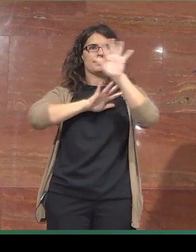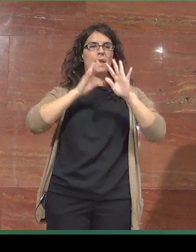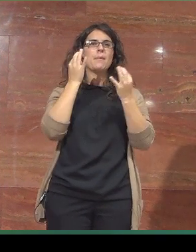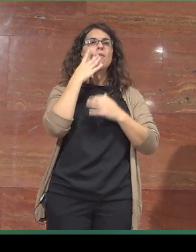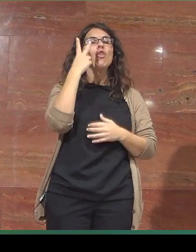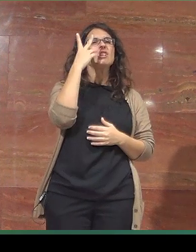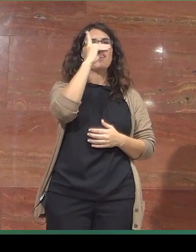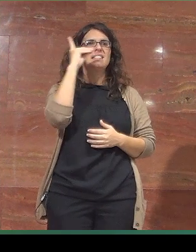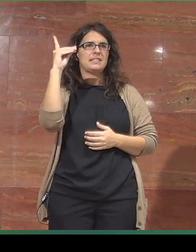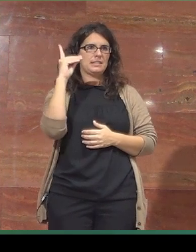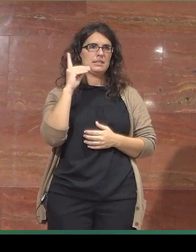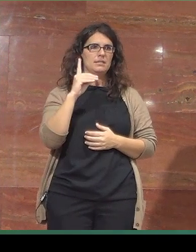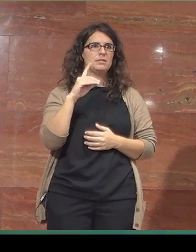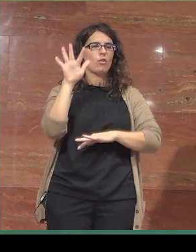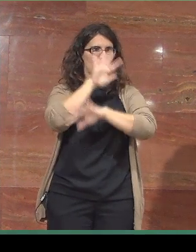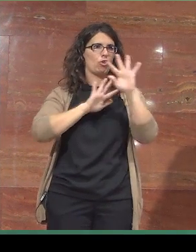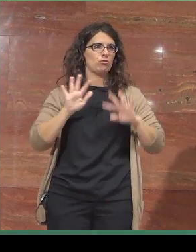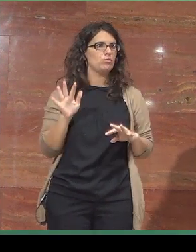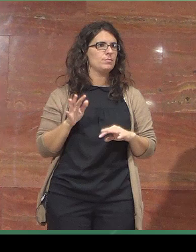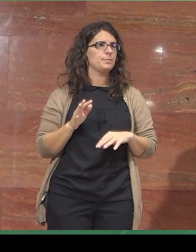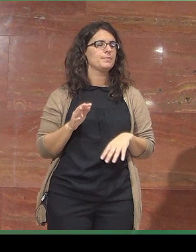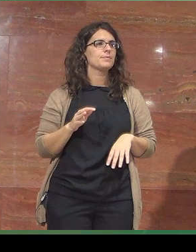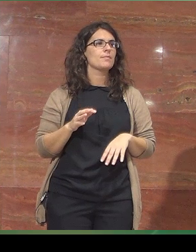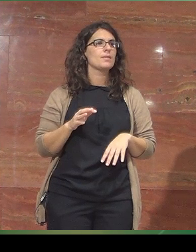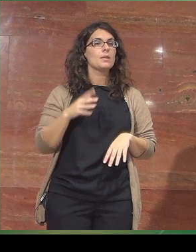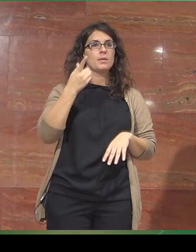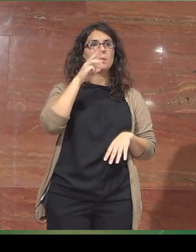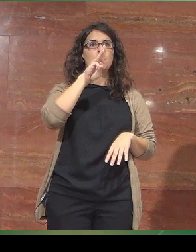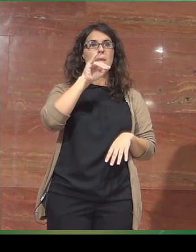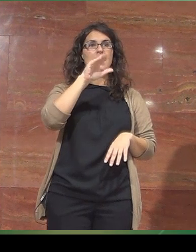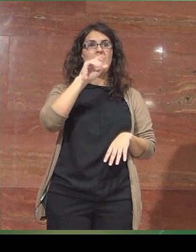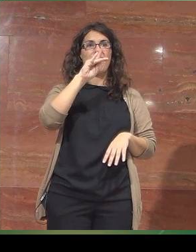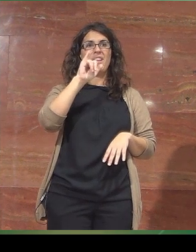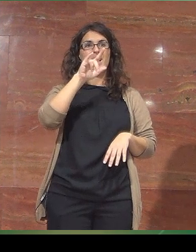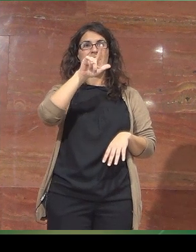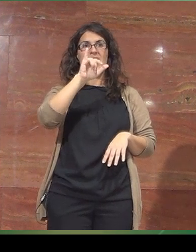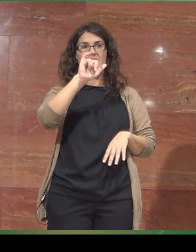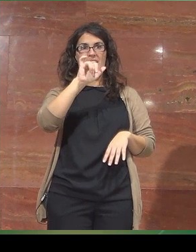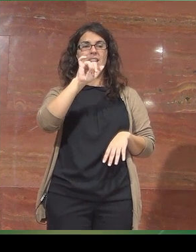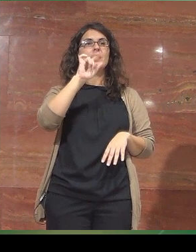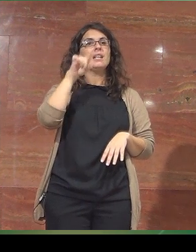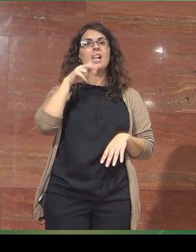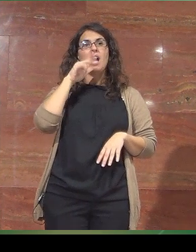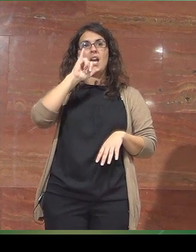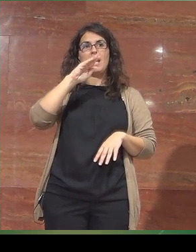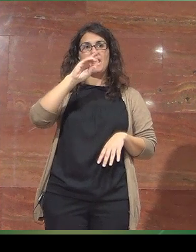Piccadilly and Hyde Park are in an ahead direction rather than